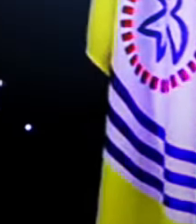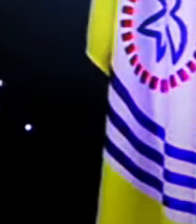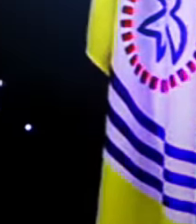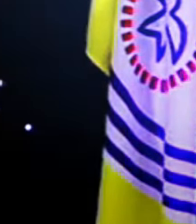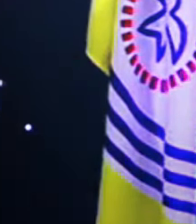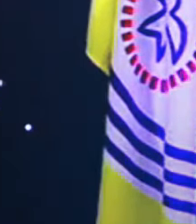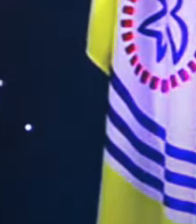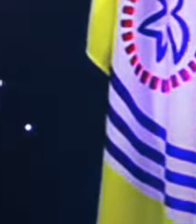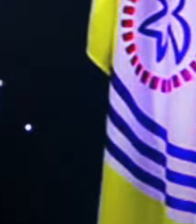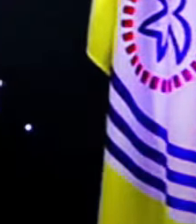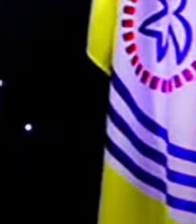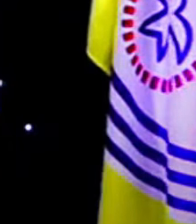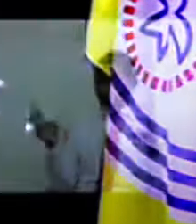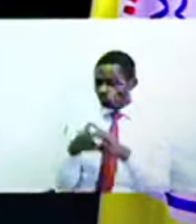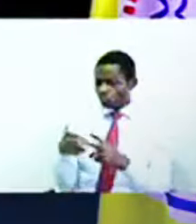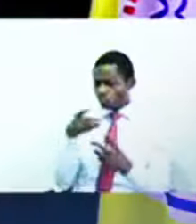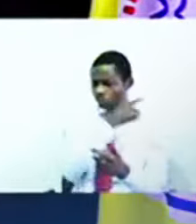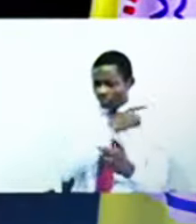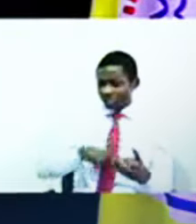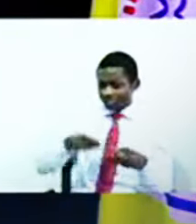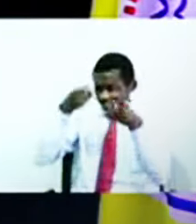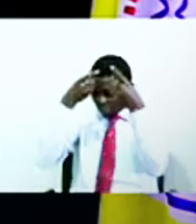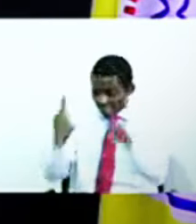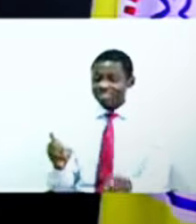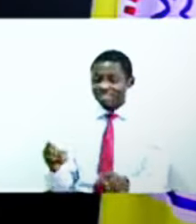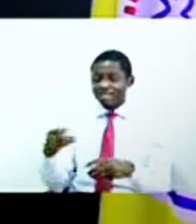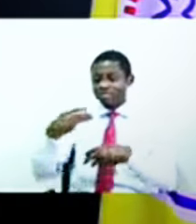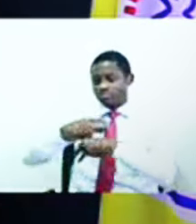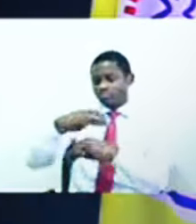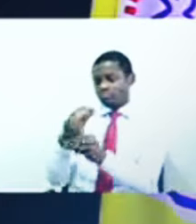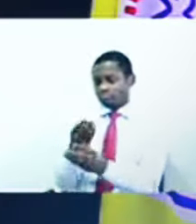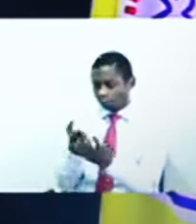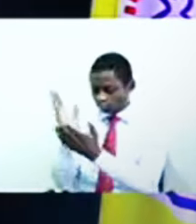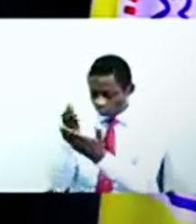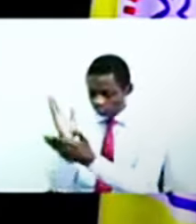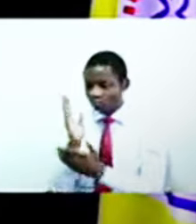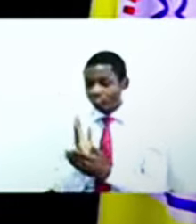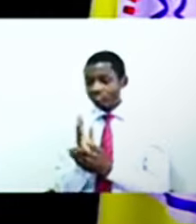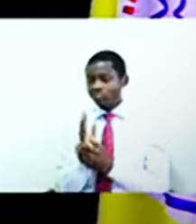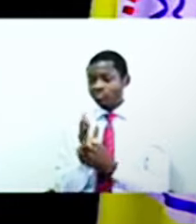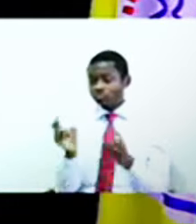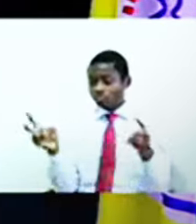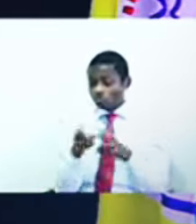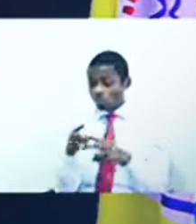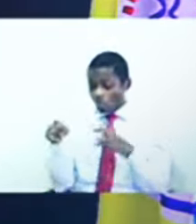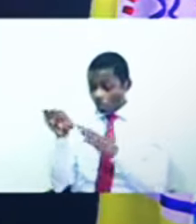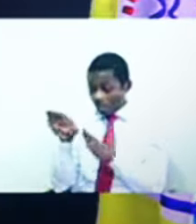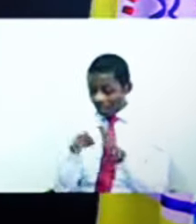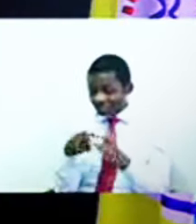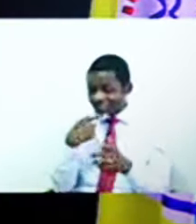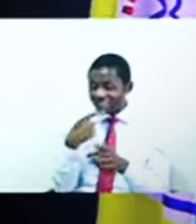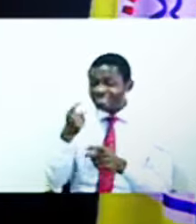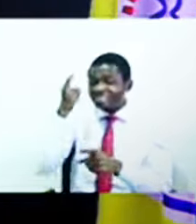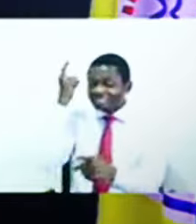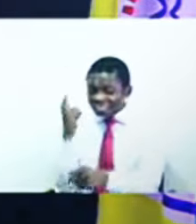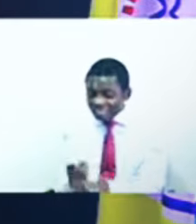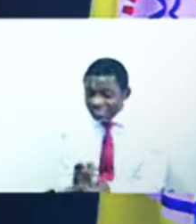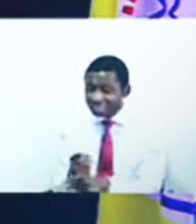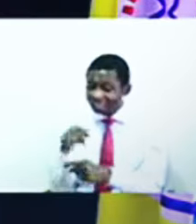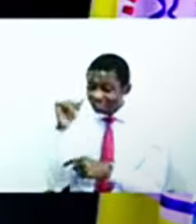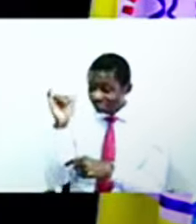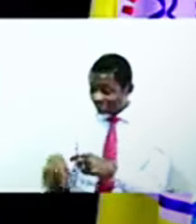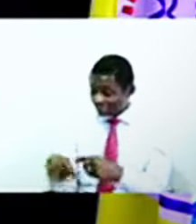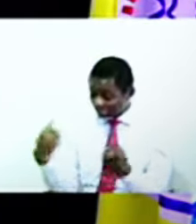you know. That is why the Bible says that except anything naturally said, Jay, he pleased the Lord.